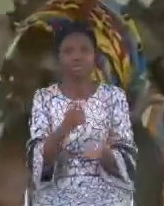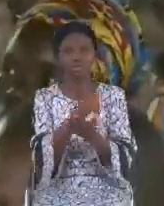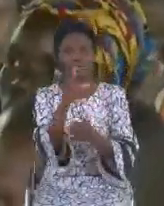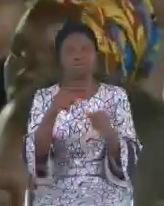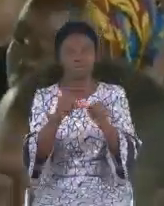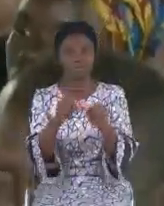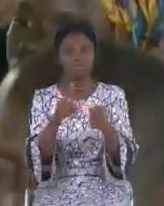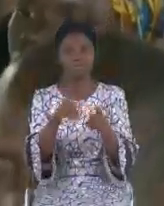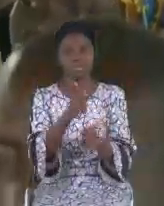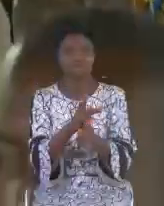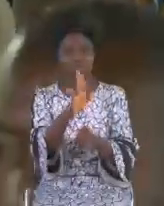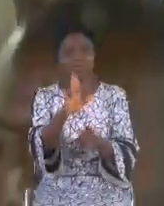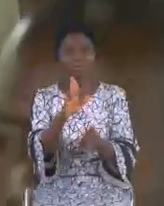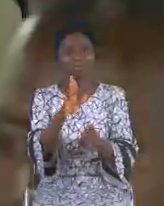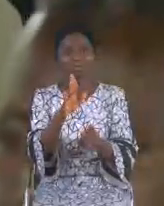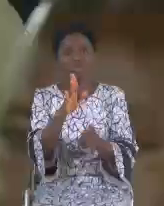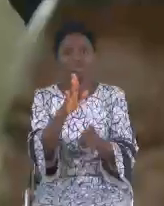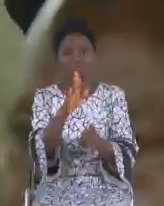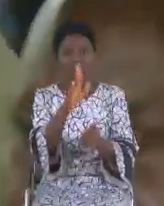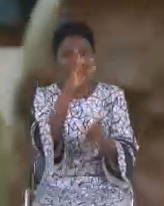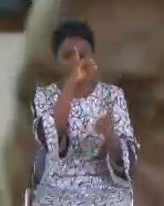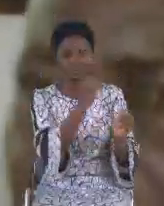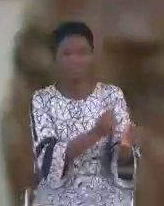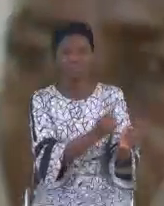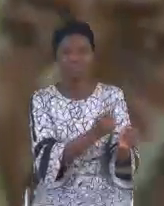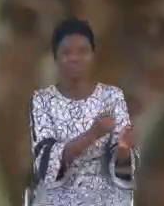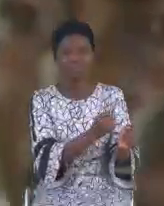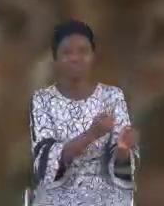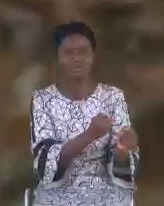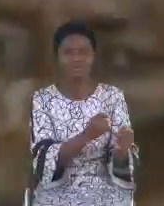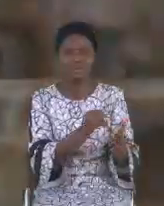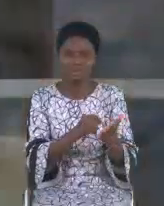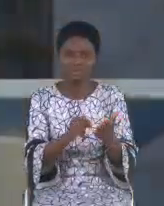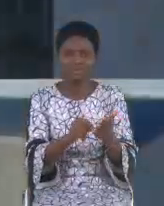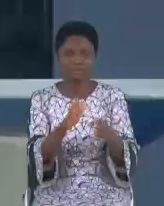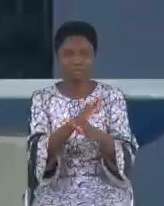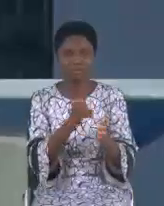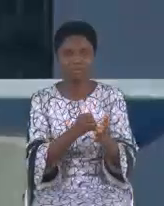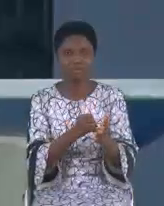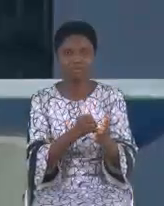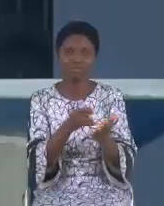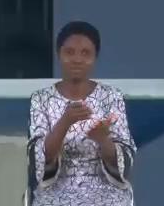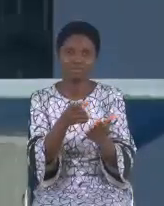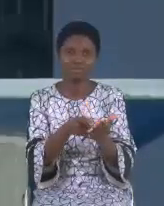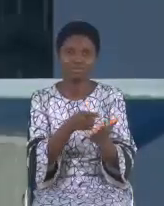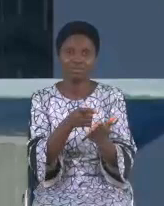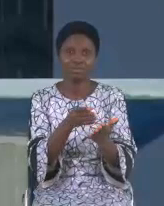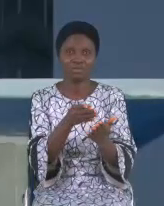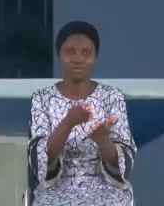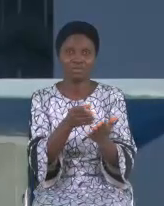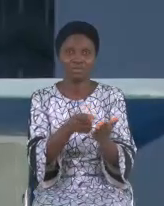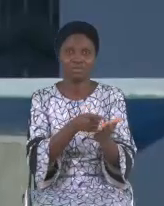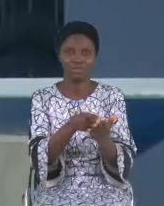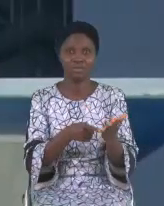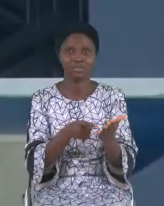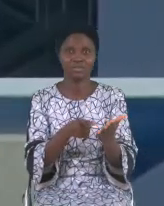faith. Fill it correctly. Your name in capital letter. And